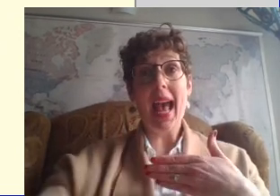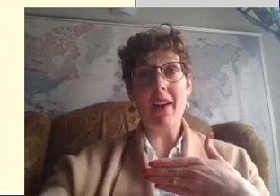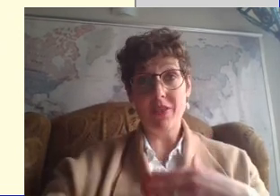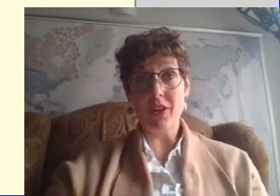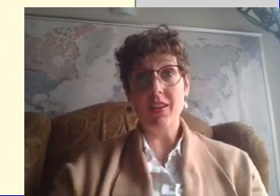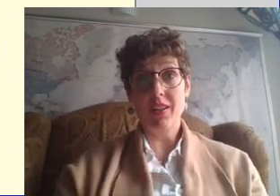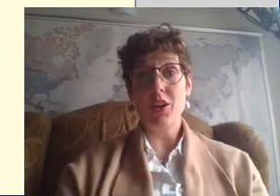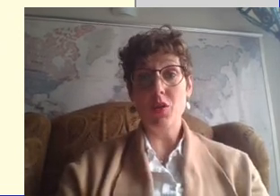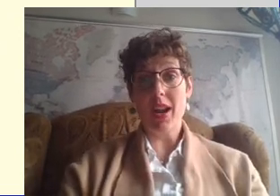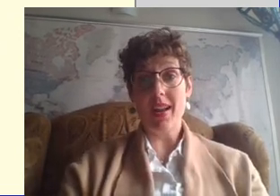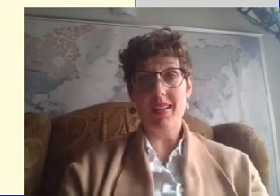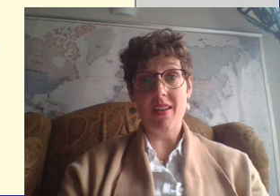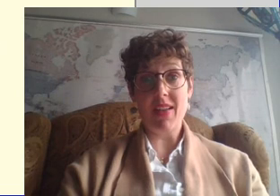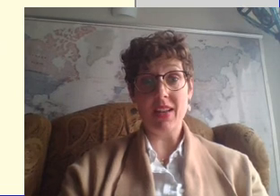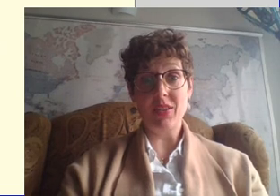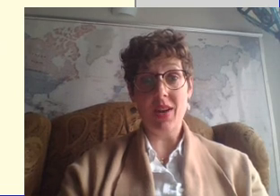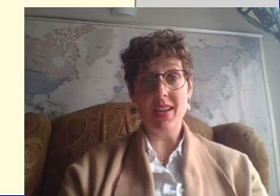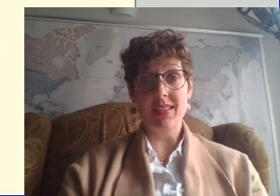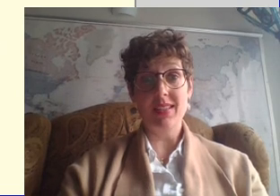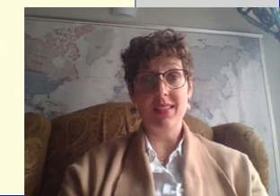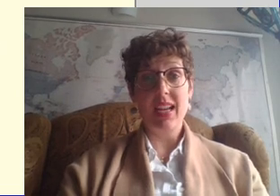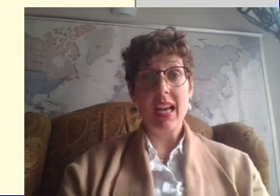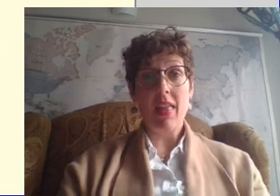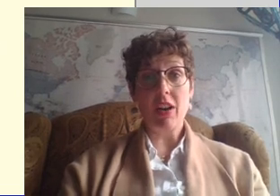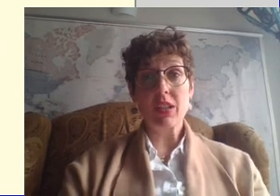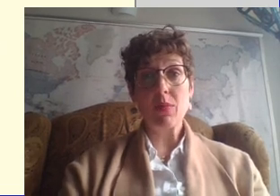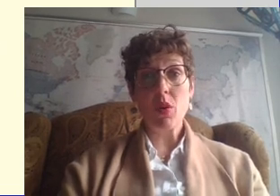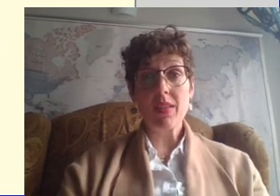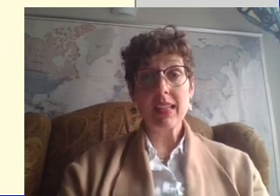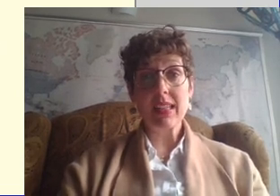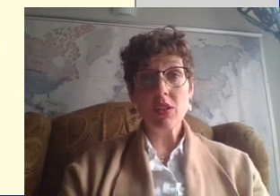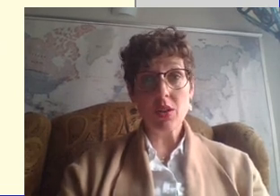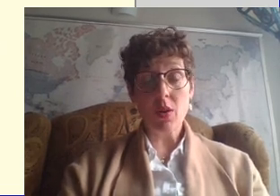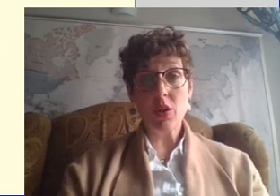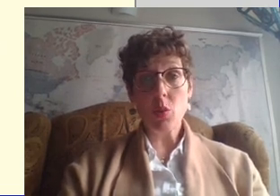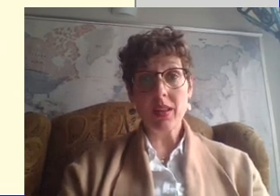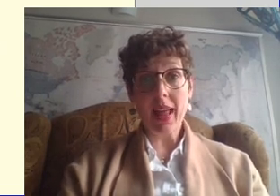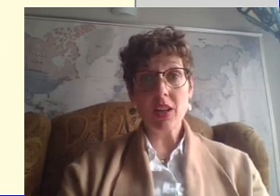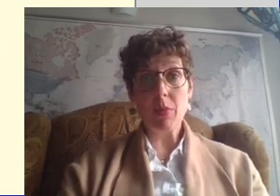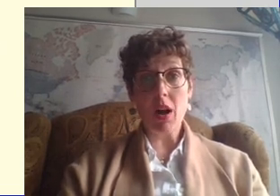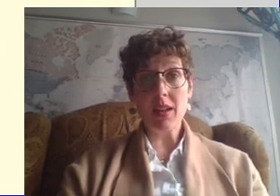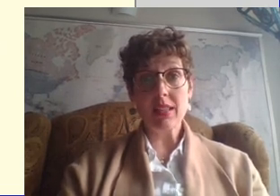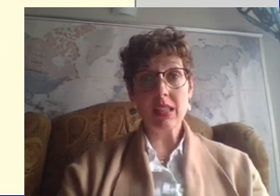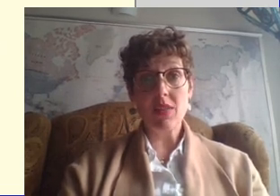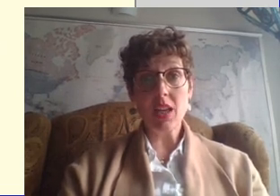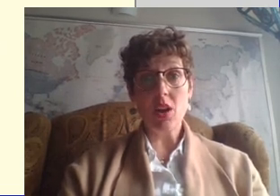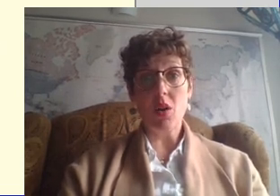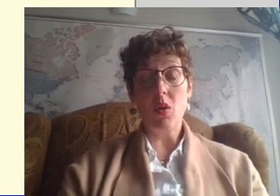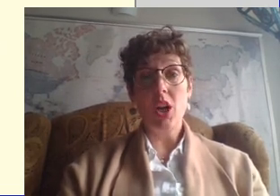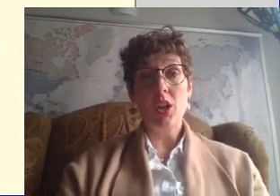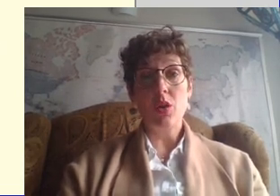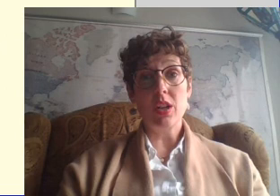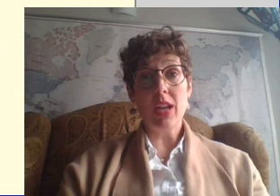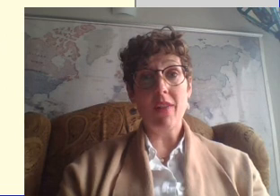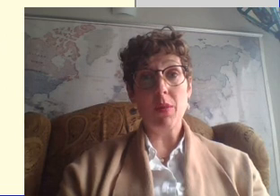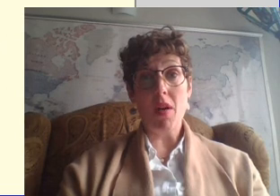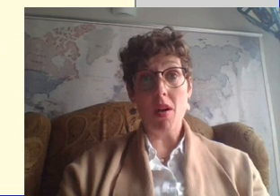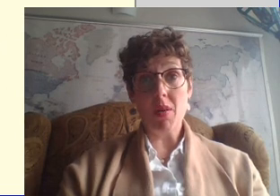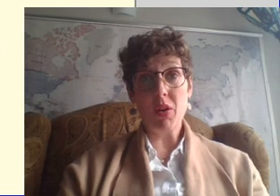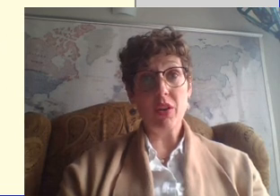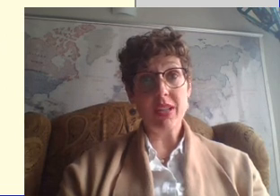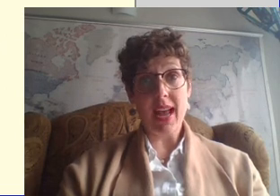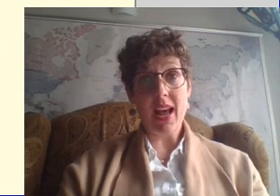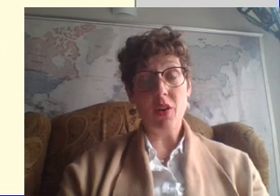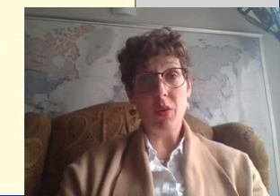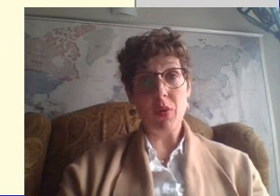feel after you ran a fast race. There's some more things here. So if you would like to pause this video, you can have your